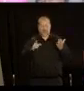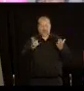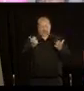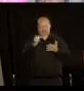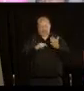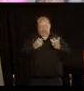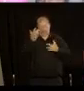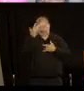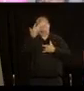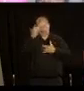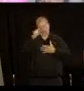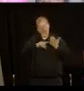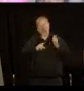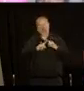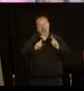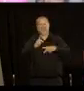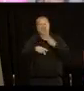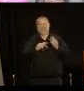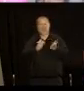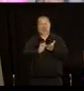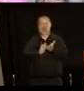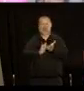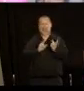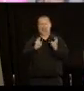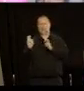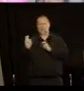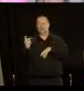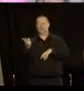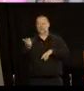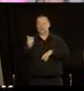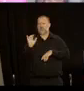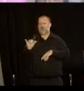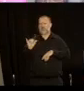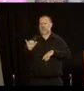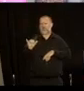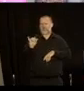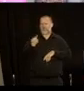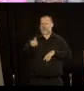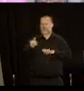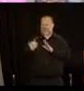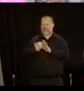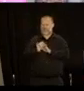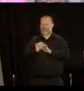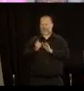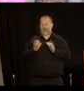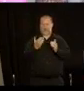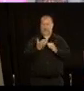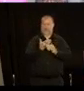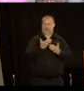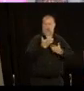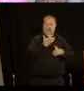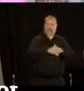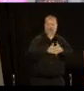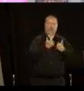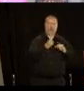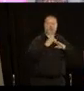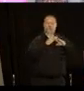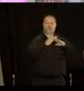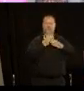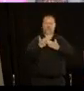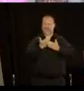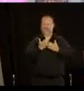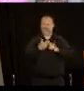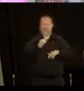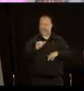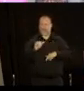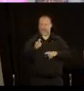phenylketonuria and lots of other different metabolic conditions that, if you can identify them early, you can help protect that child